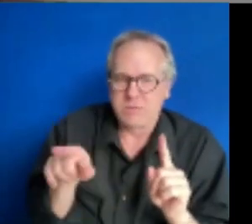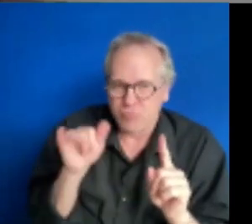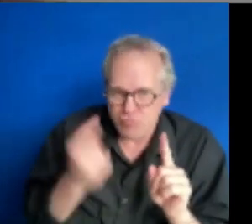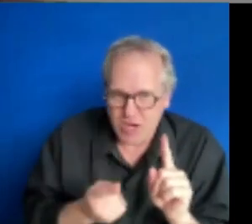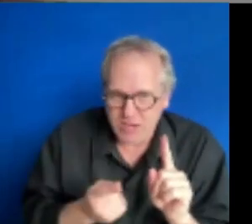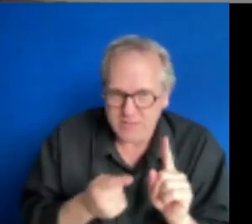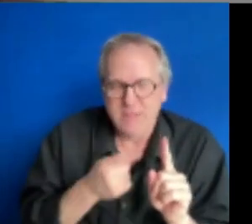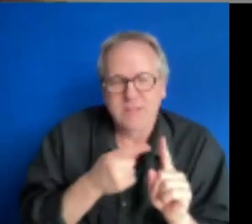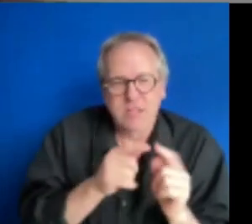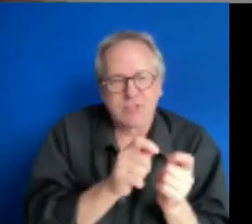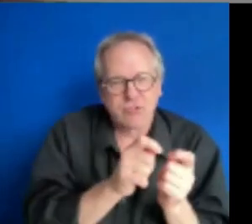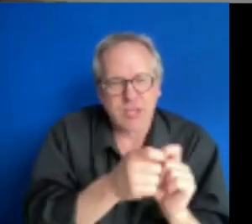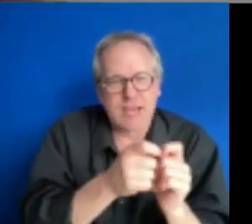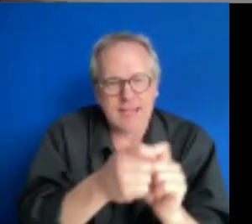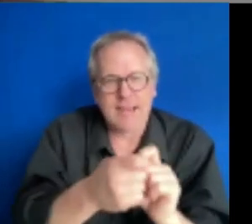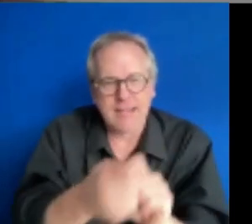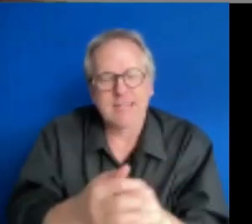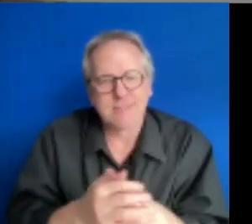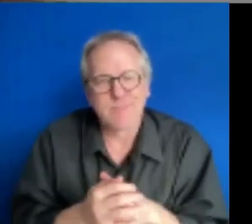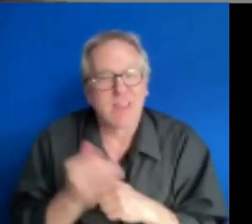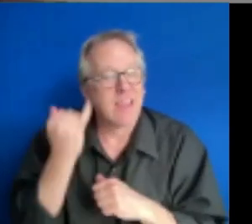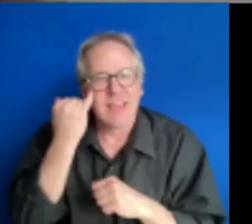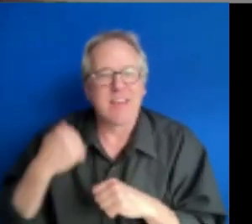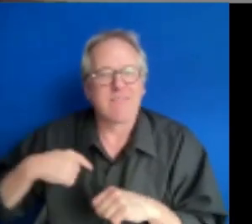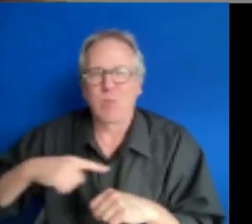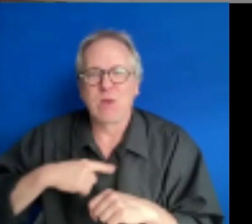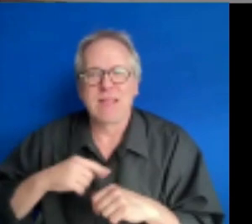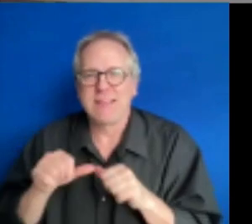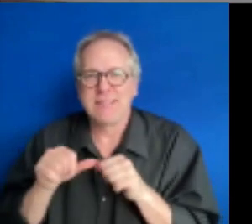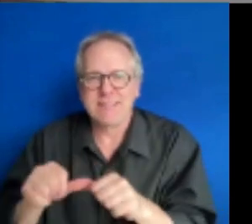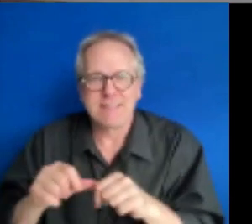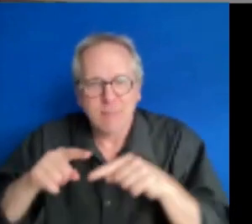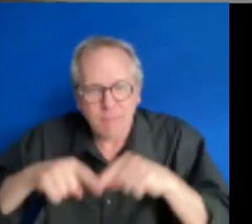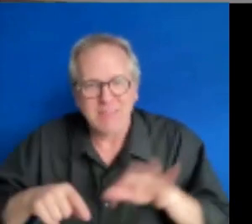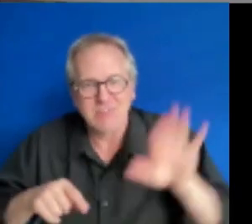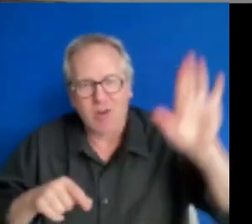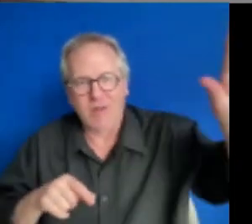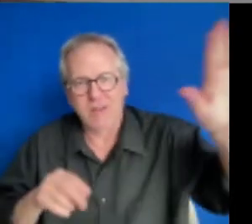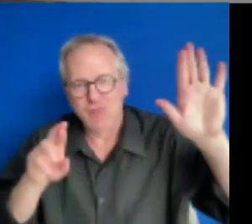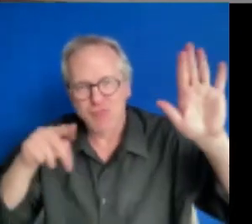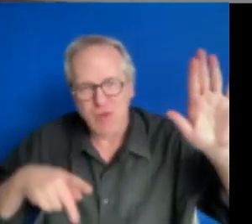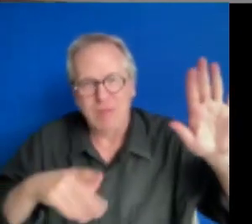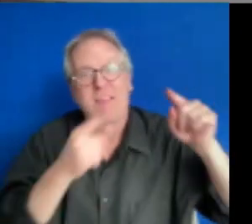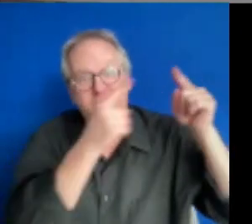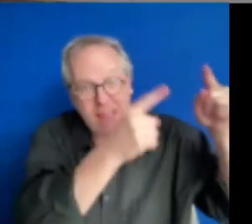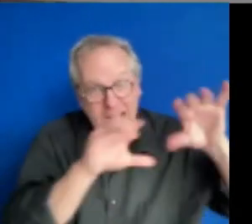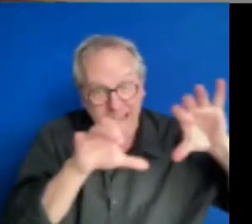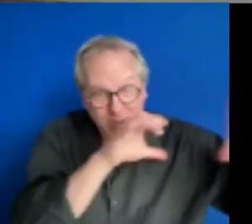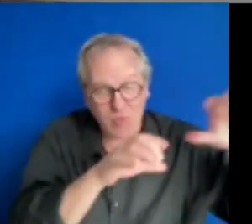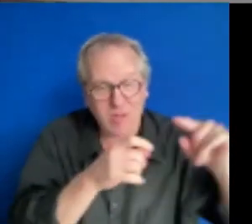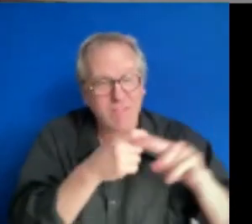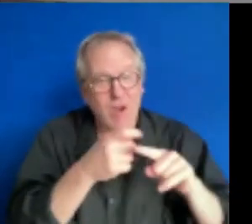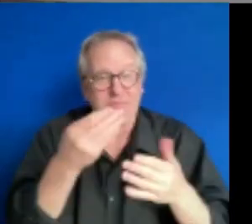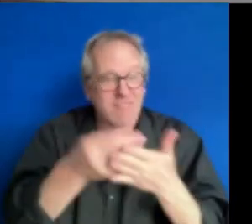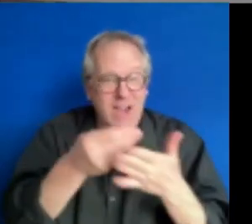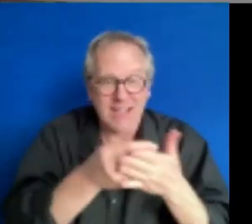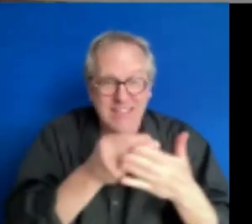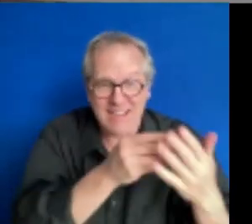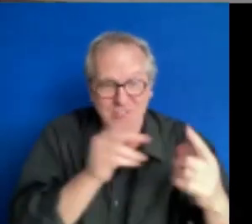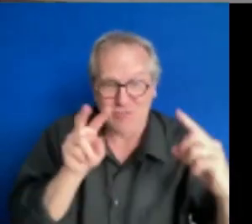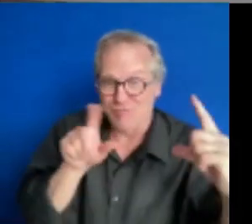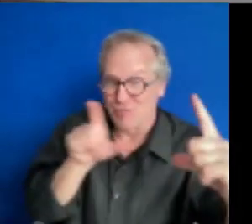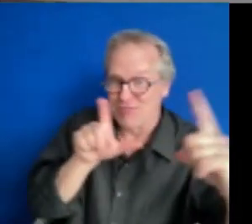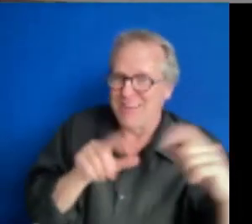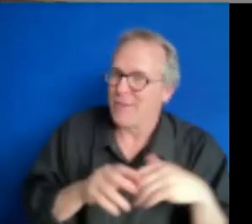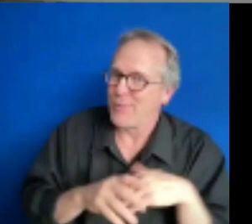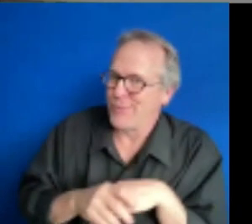change. If we continue to depend on our representatives to do things based on a financial model, which